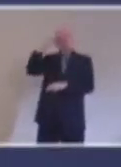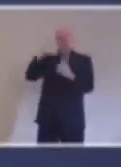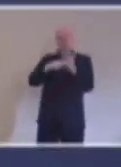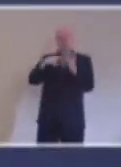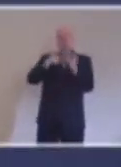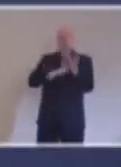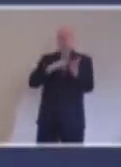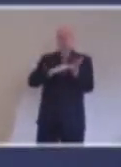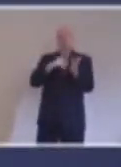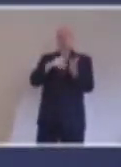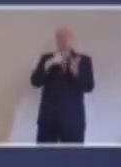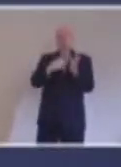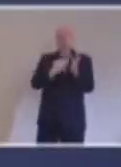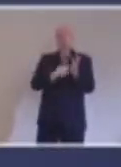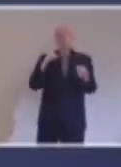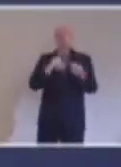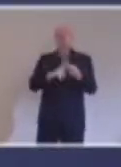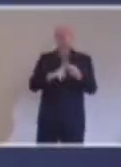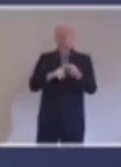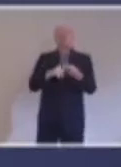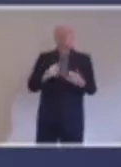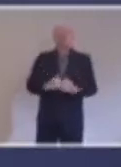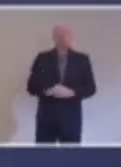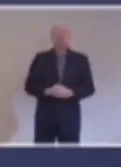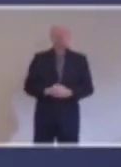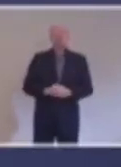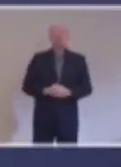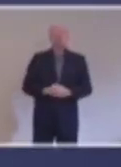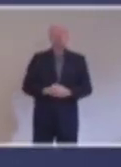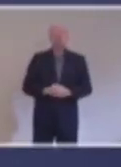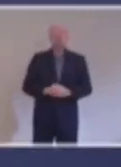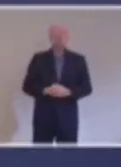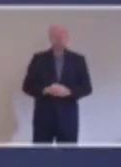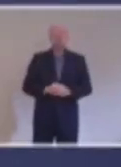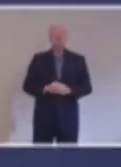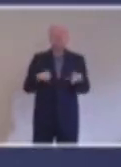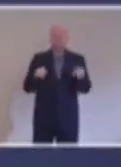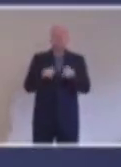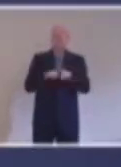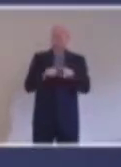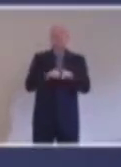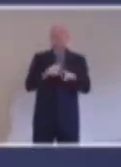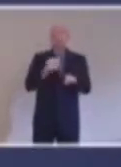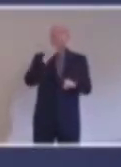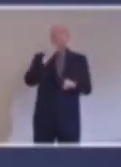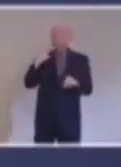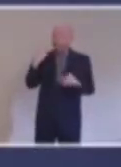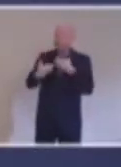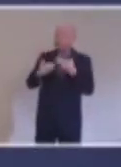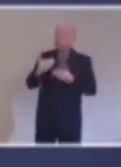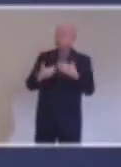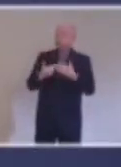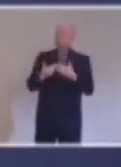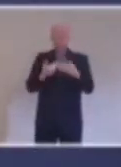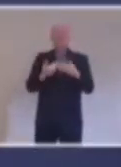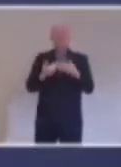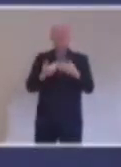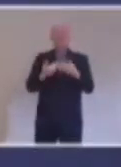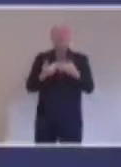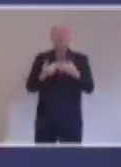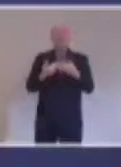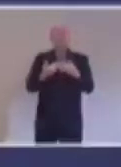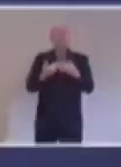But after all we've been through, it isn't enough just to go back to normal.